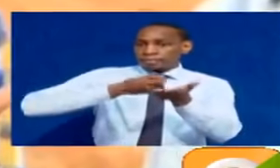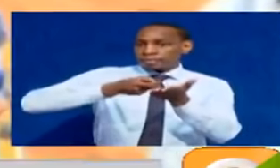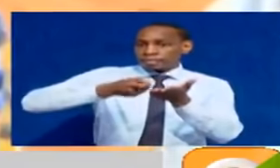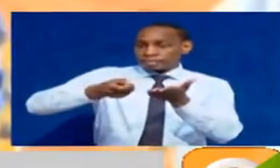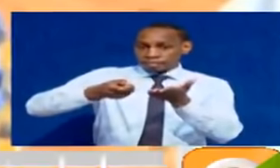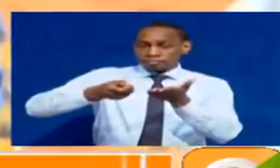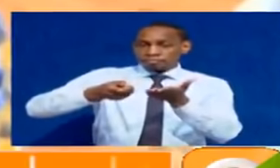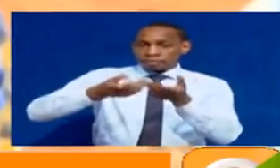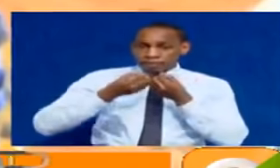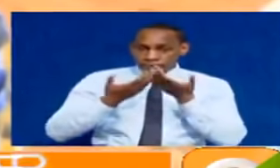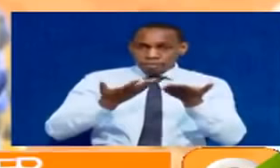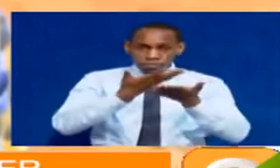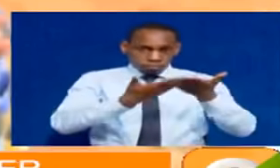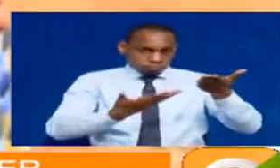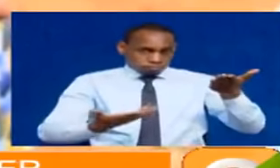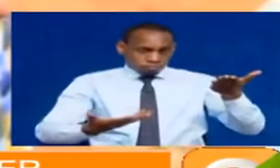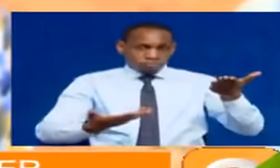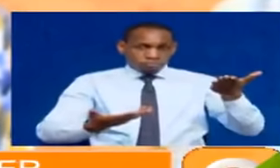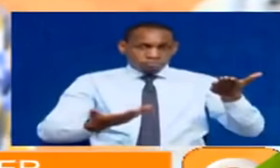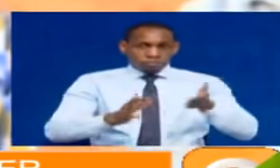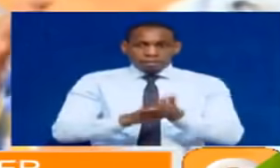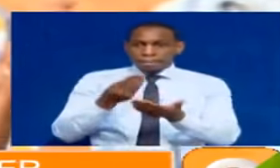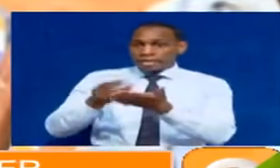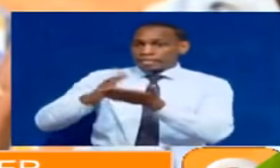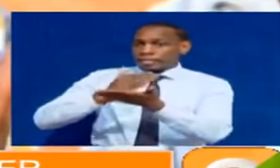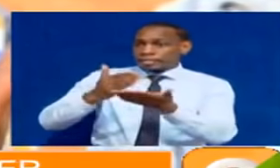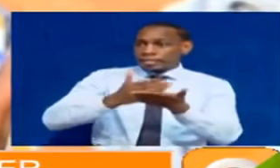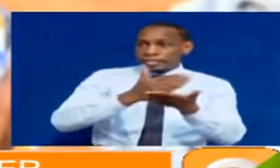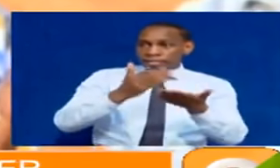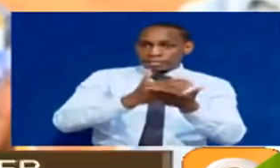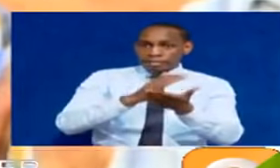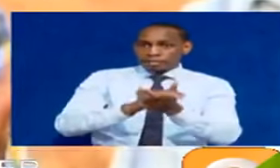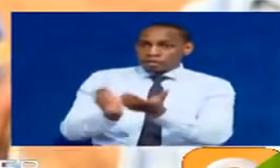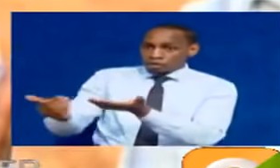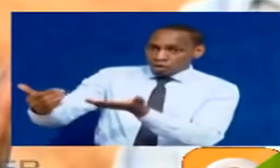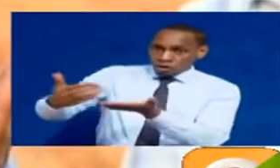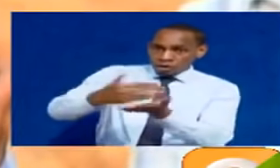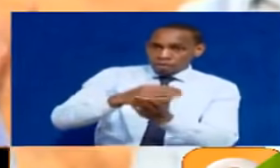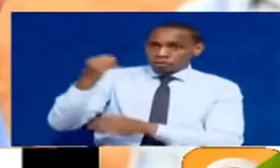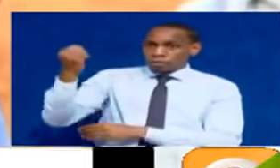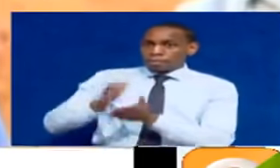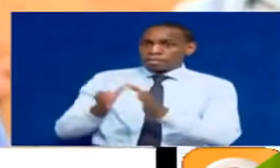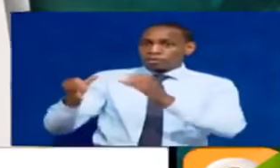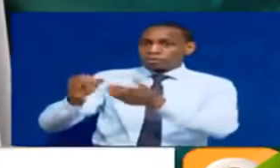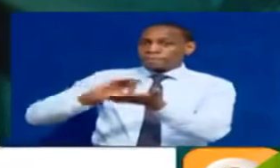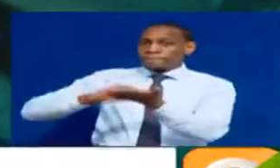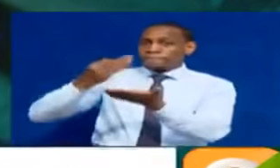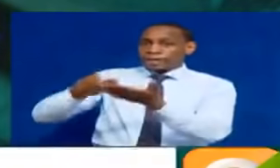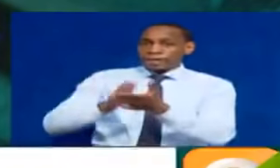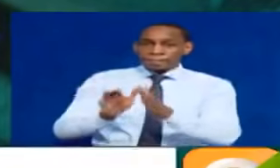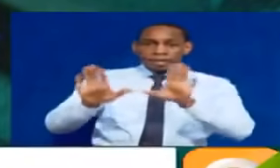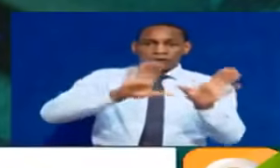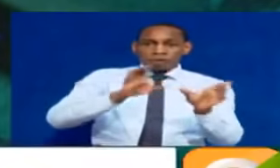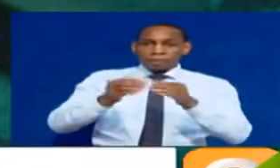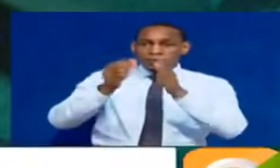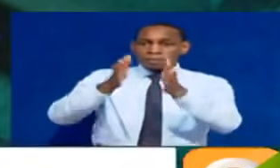detailed guidelines on revenue sharing arising out of political parties' fund. The Wiper